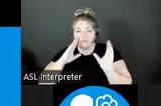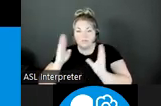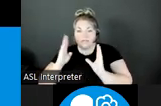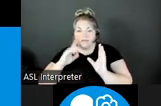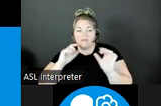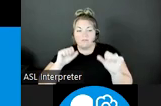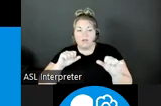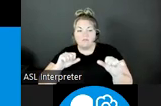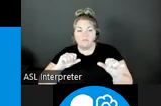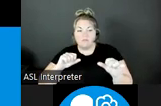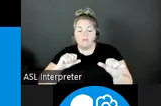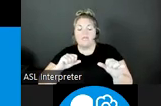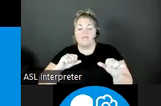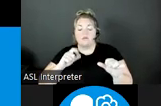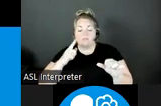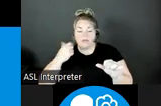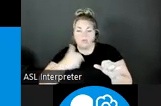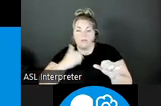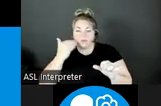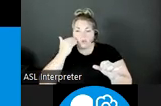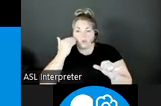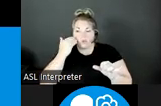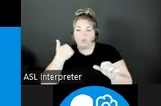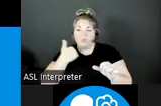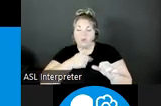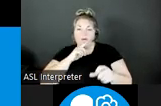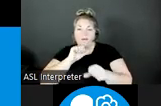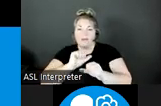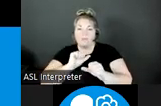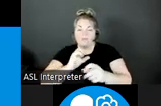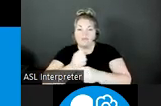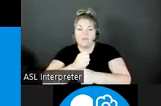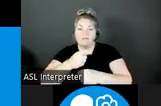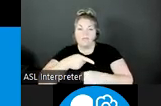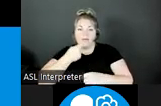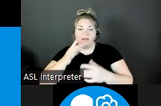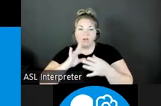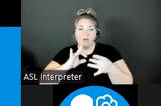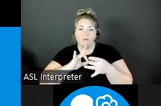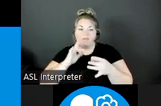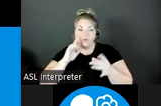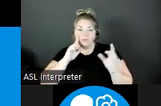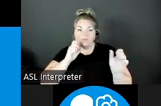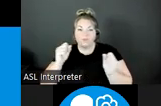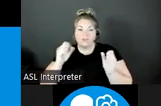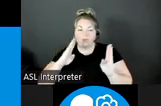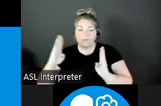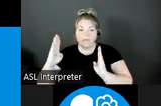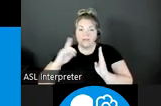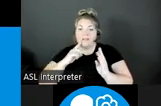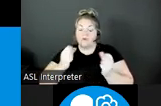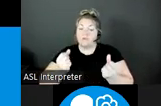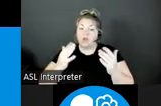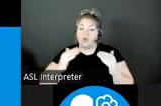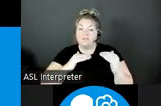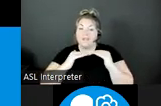possible because we knew that we were able to get public comment on the strategic plan, and there were a lot of